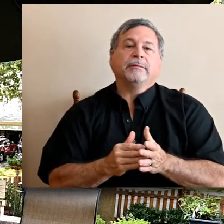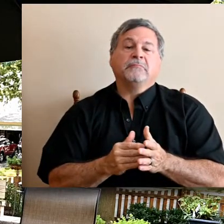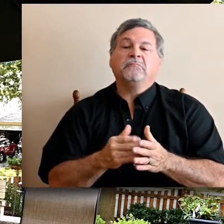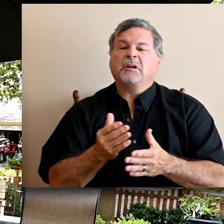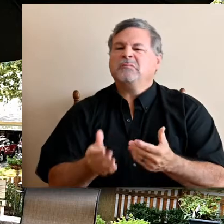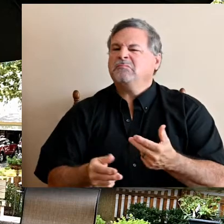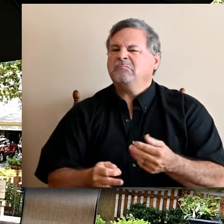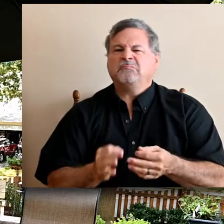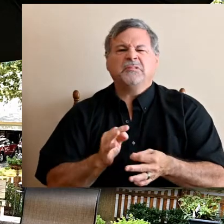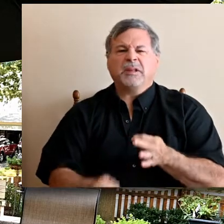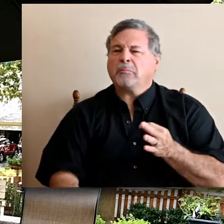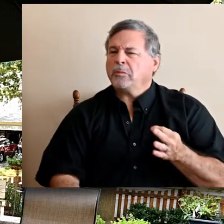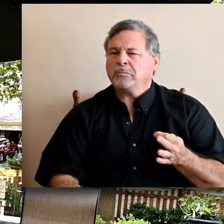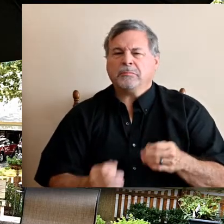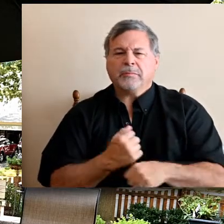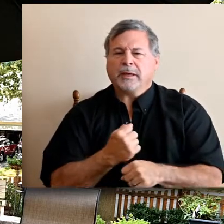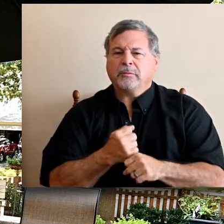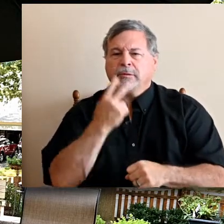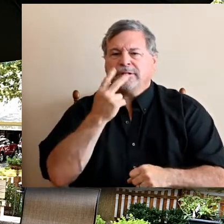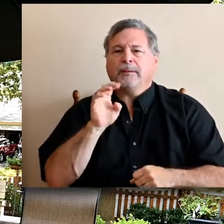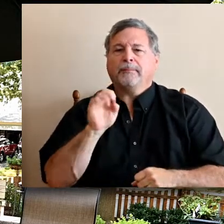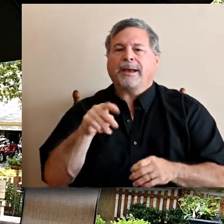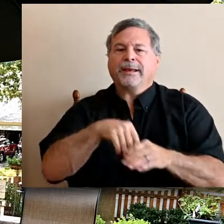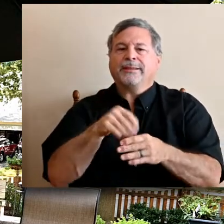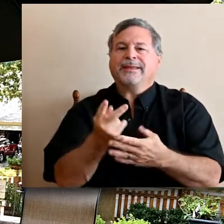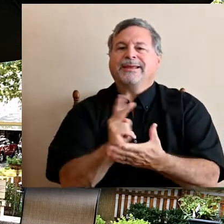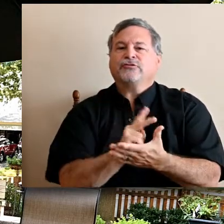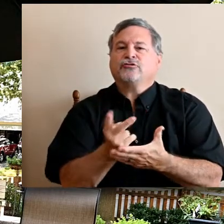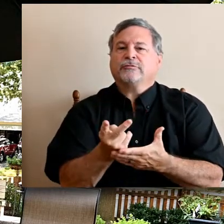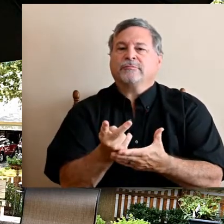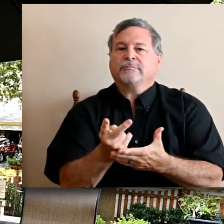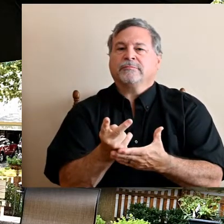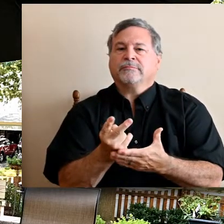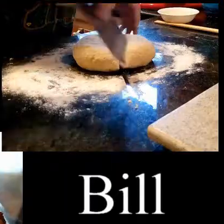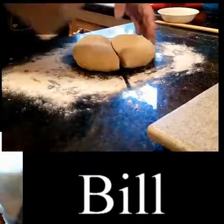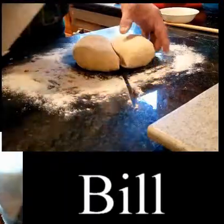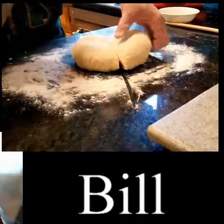sides are really simple. We'll see you back in the kitchen.